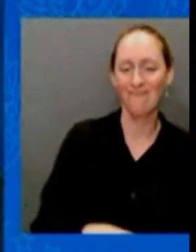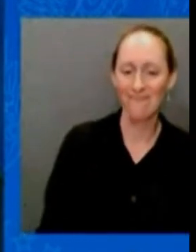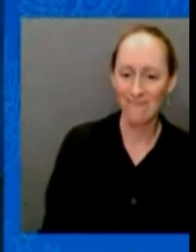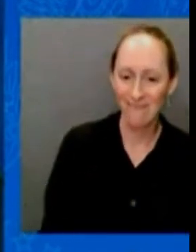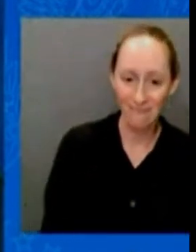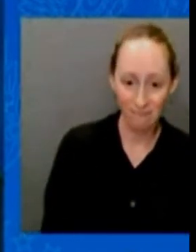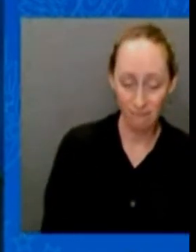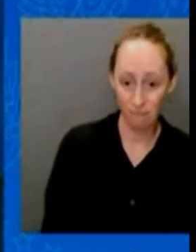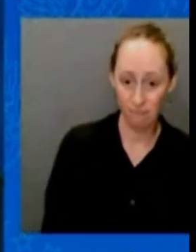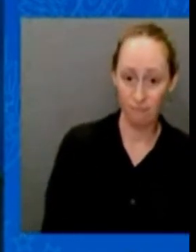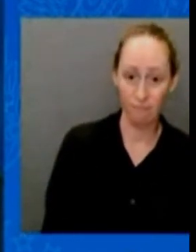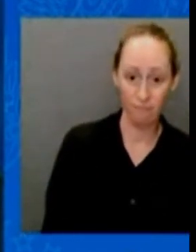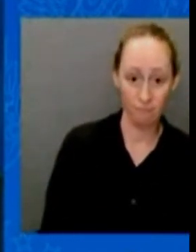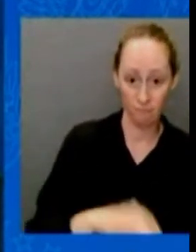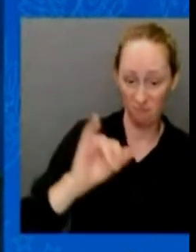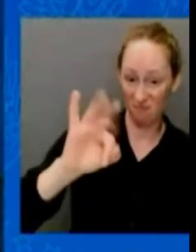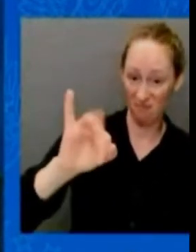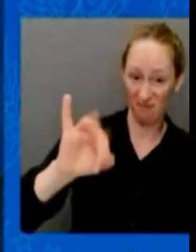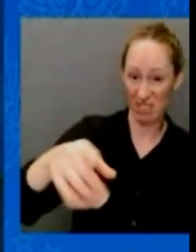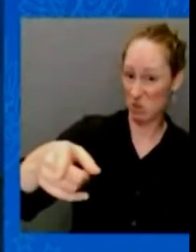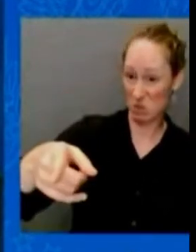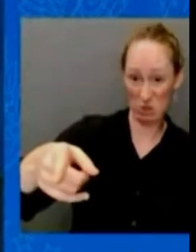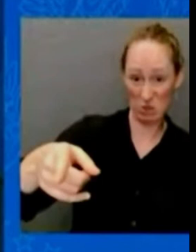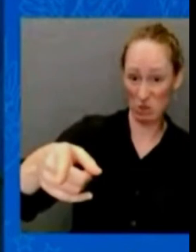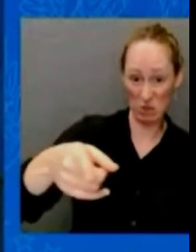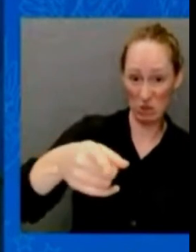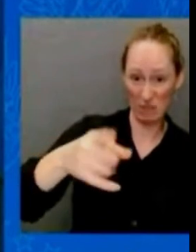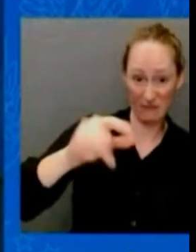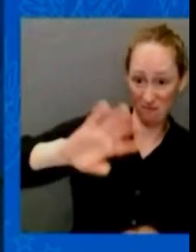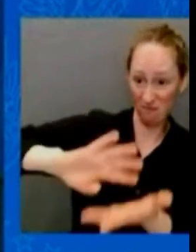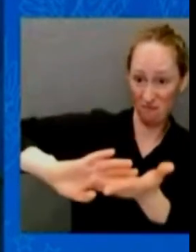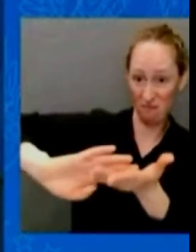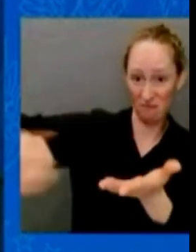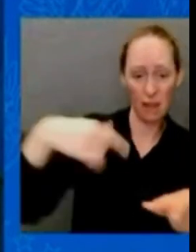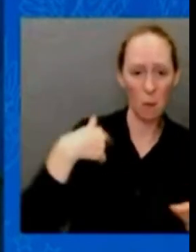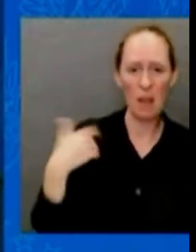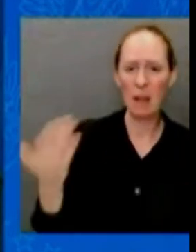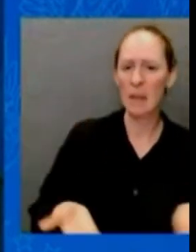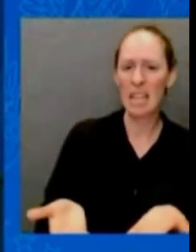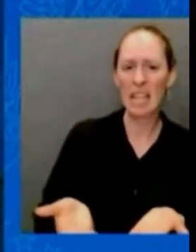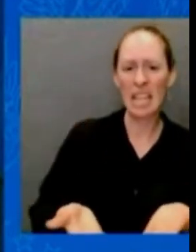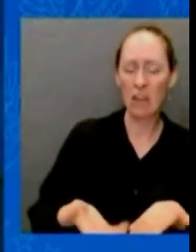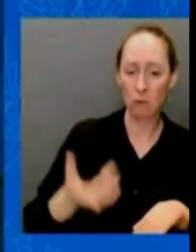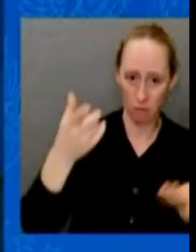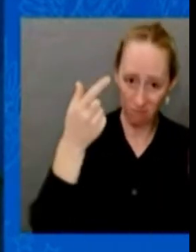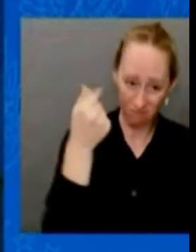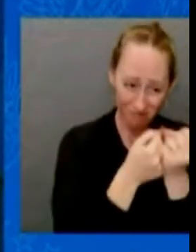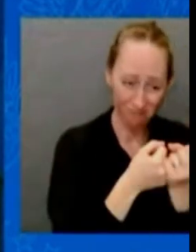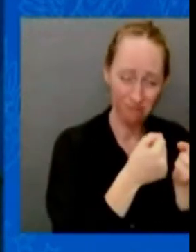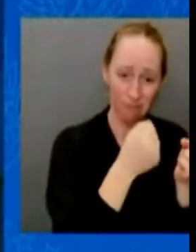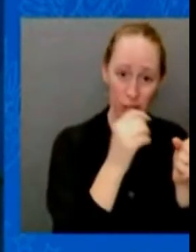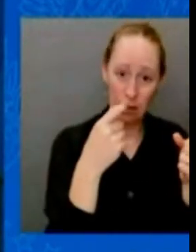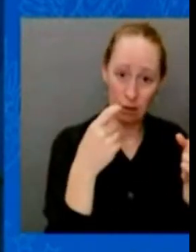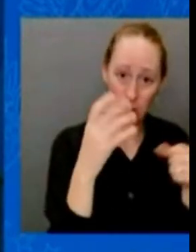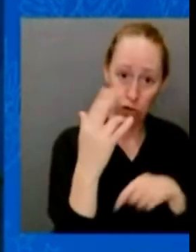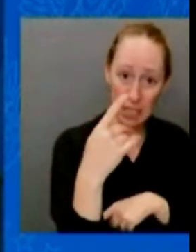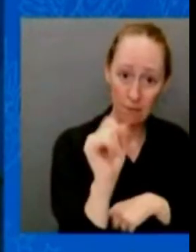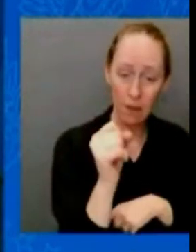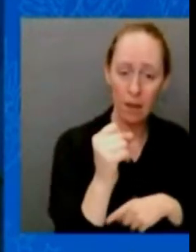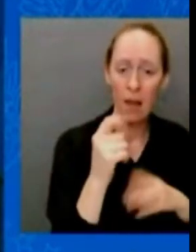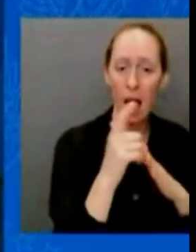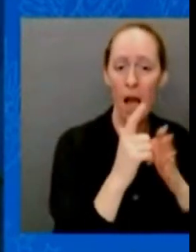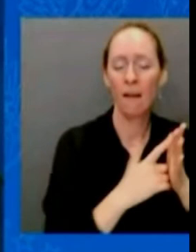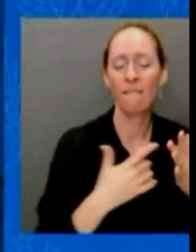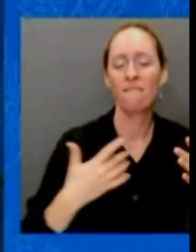CHIPS Act. You championed this so hard, not just for national security, not just